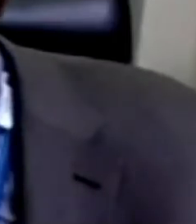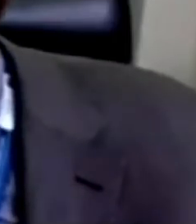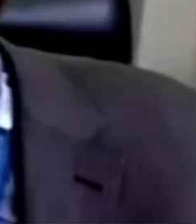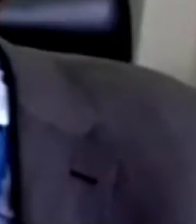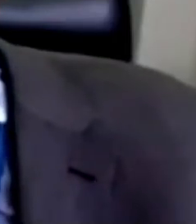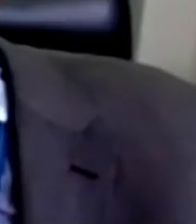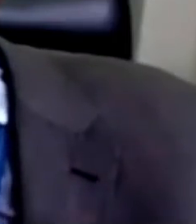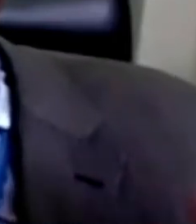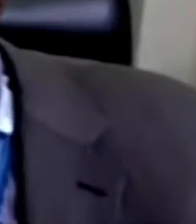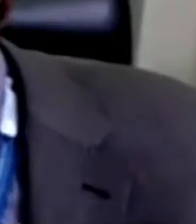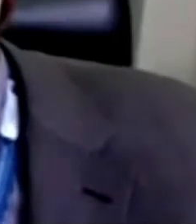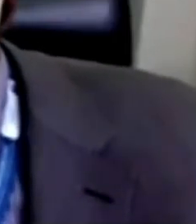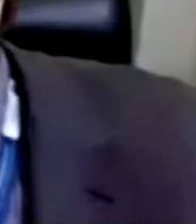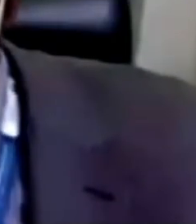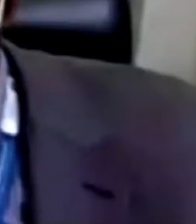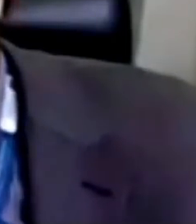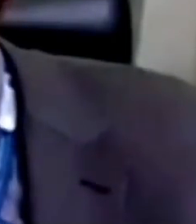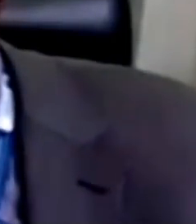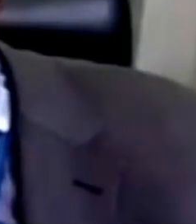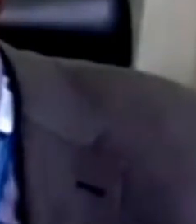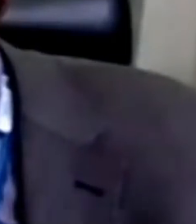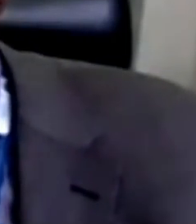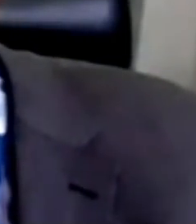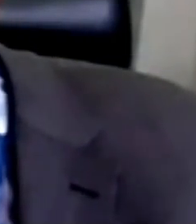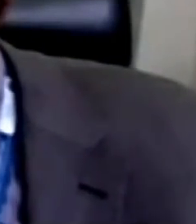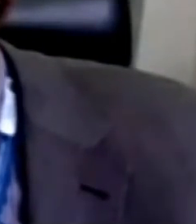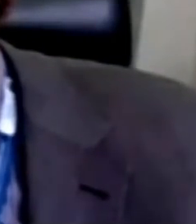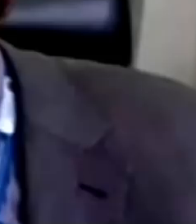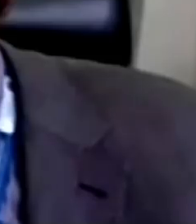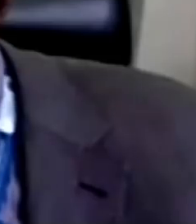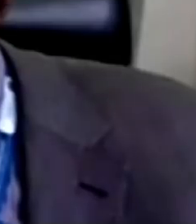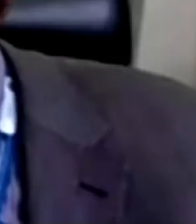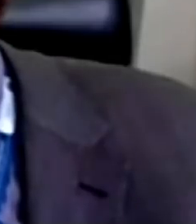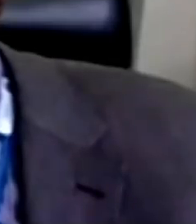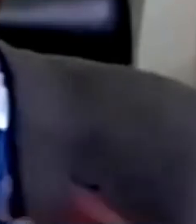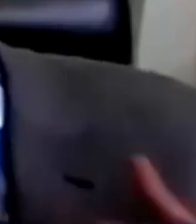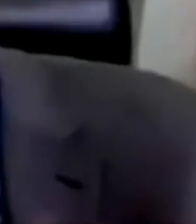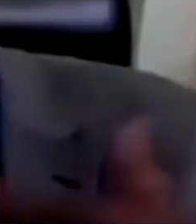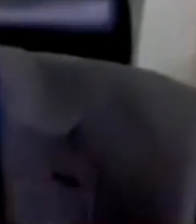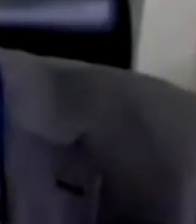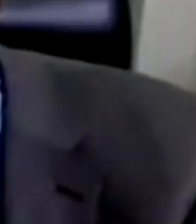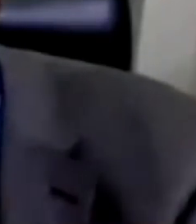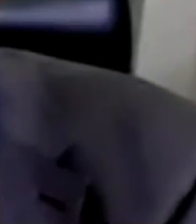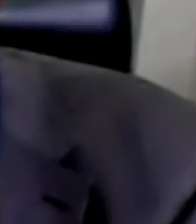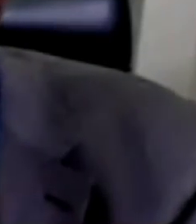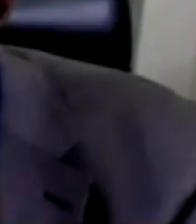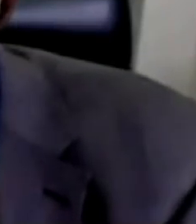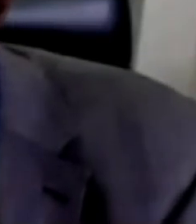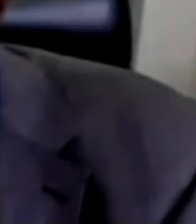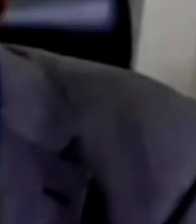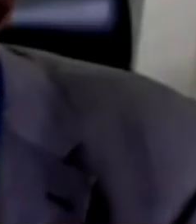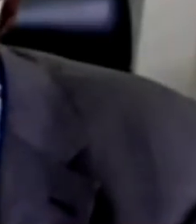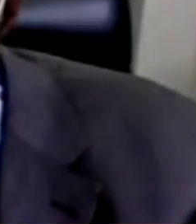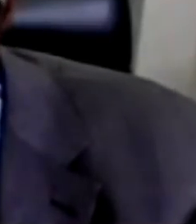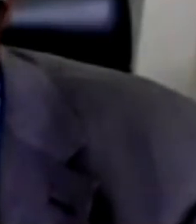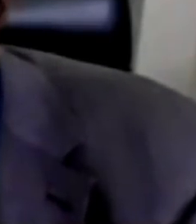other regions were carrying the virus. Their samples have been brought in, and they have turned positive, and they are the ones who have sort of seeded